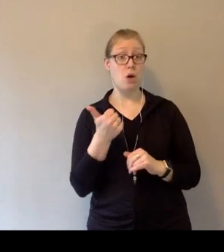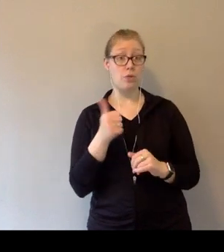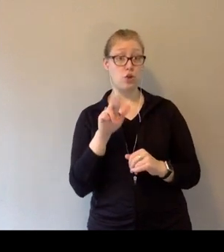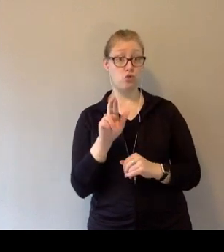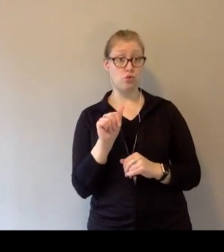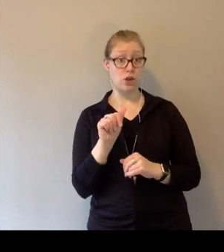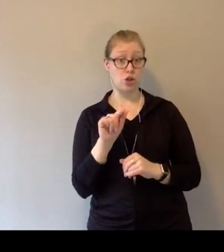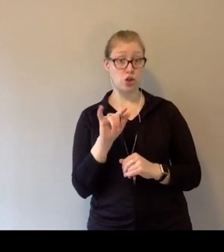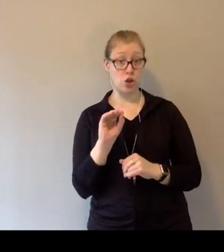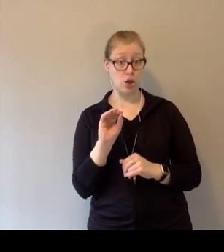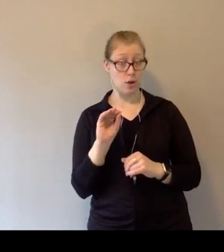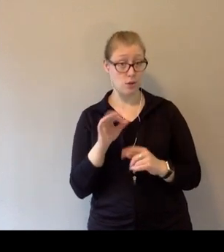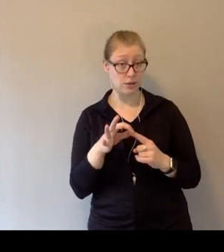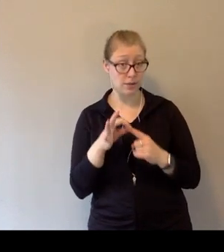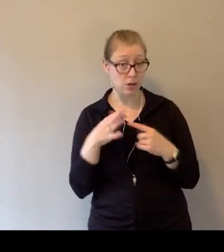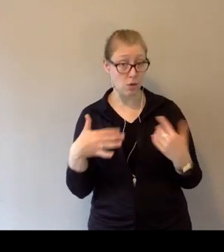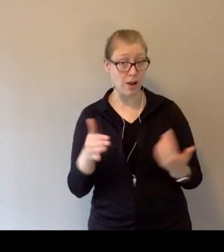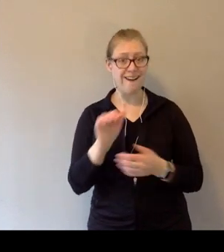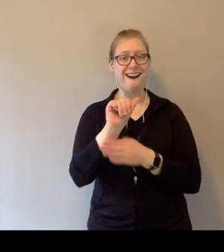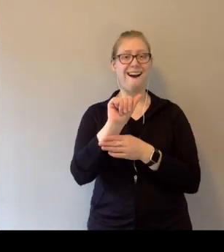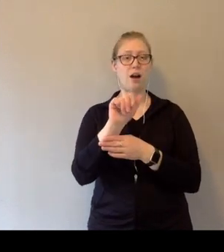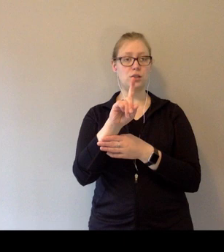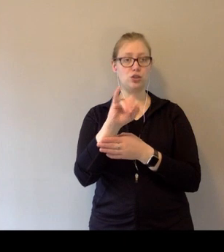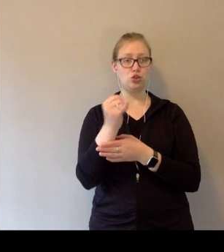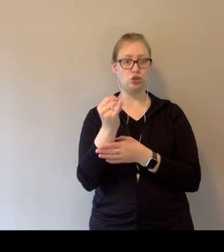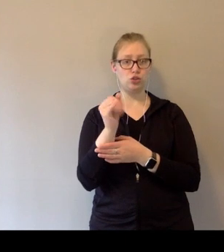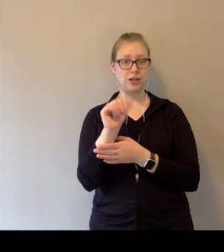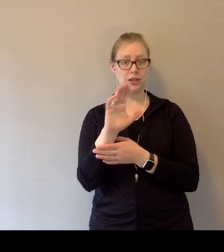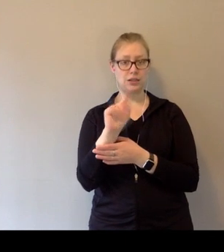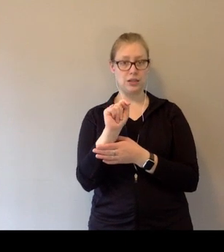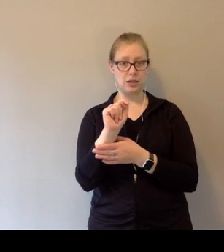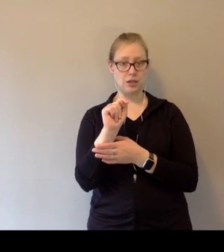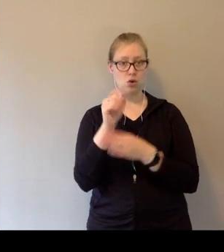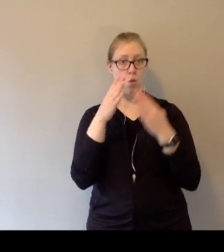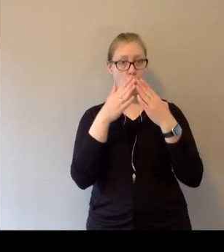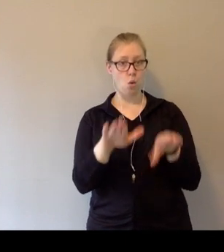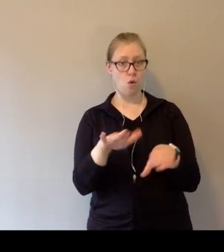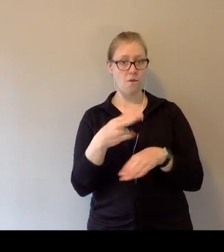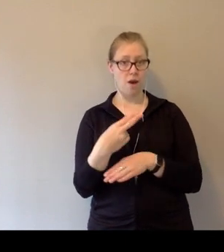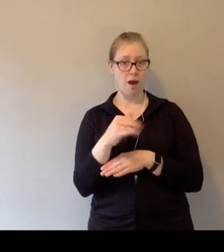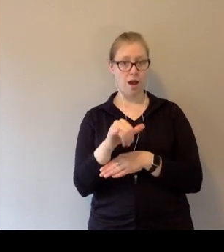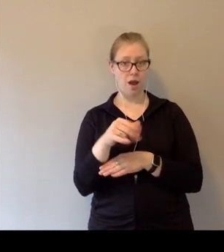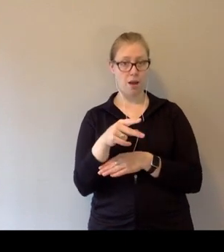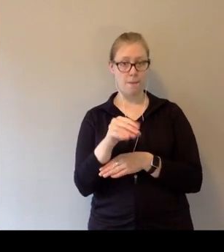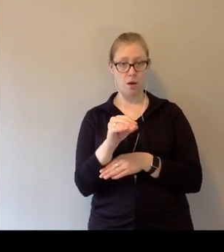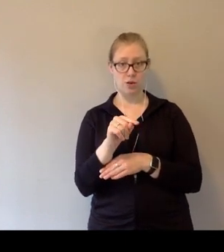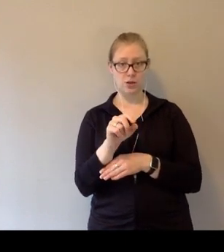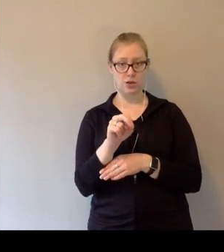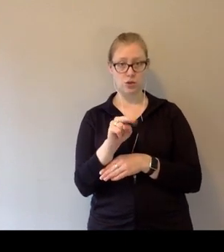the adjacent over hypotenuse. So let's write that in green.